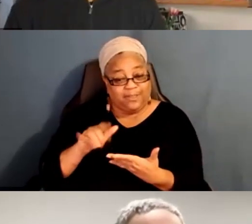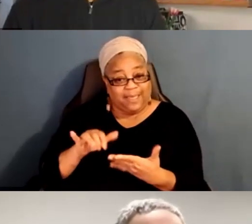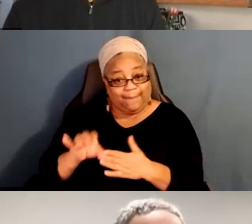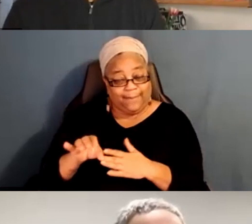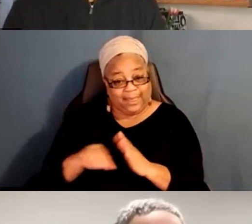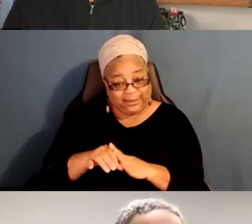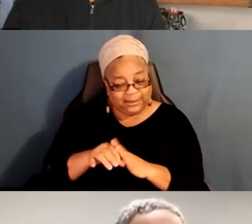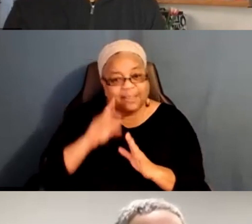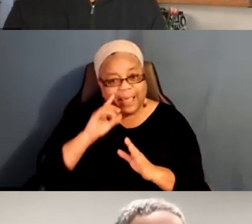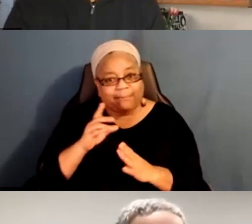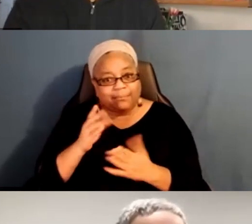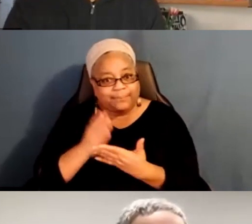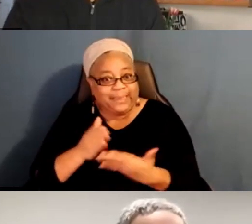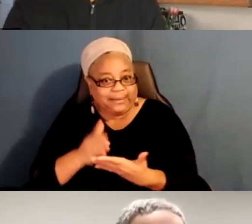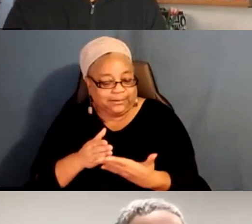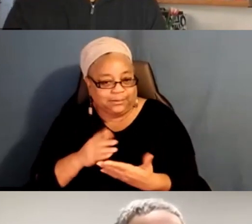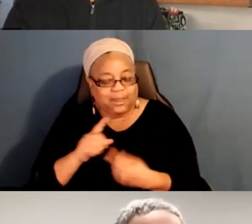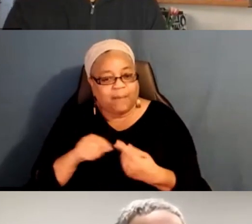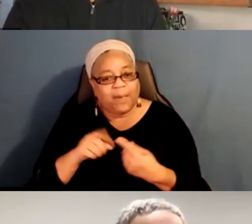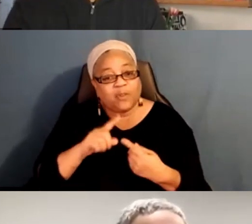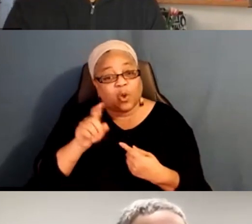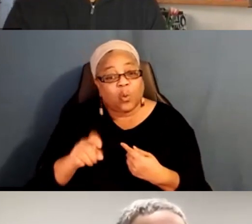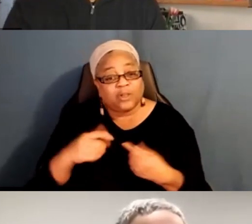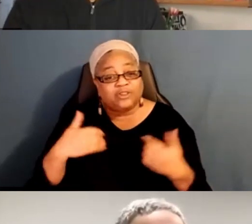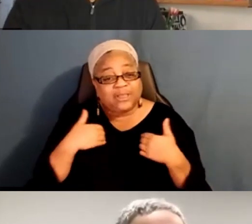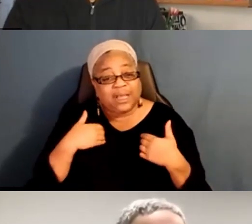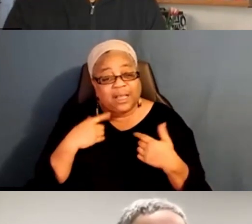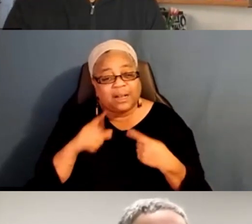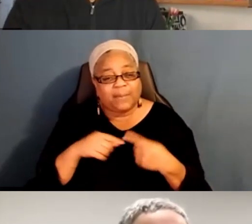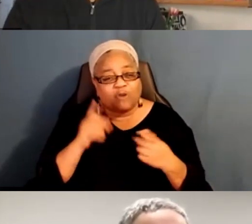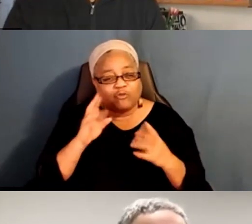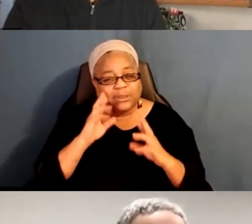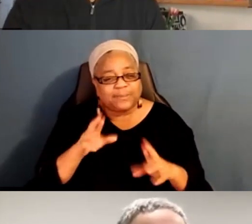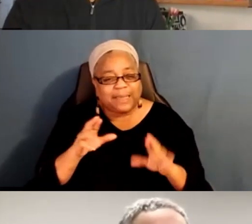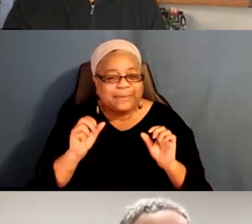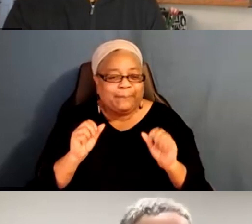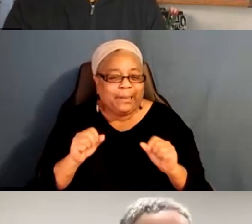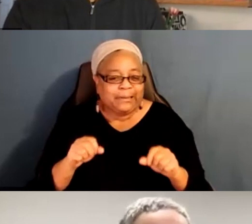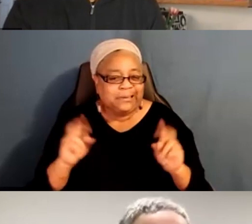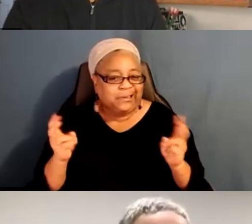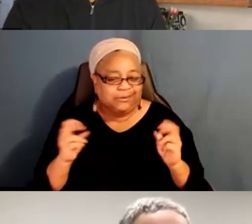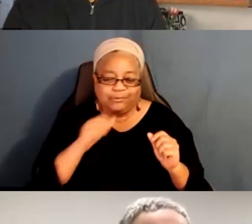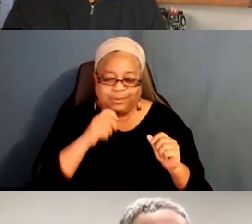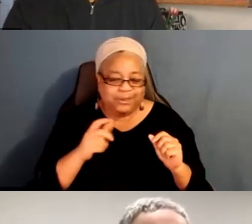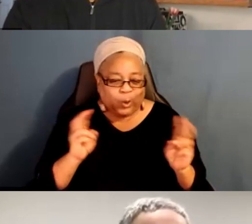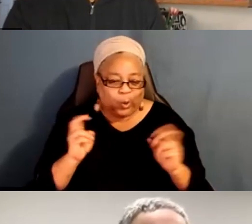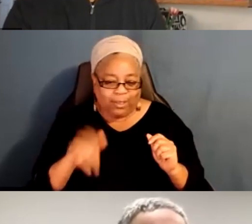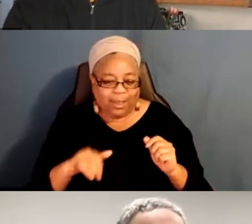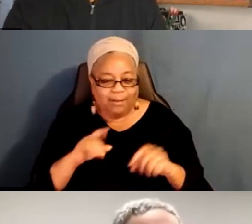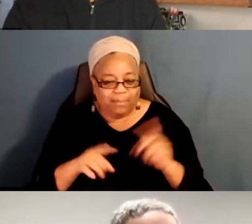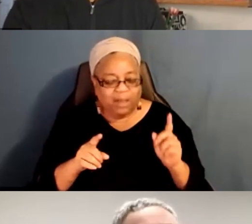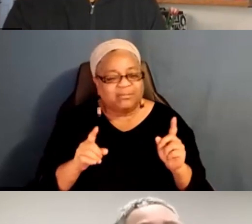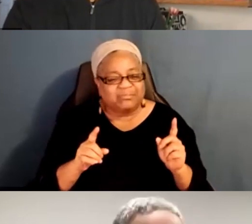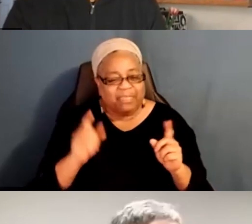questions that she had about well, she didn't call it respectability, but respectability and all these other things, what would she